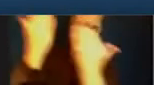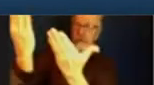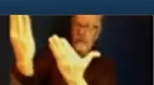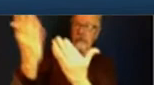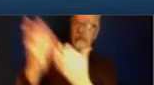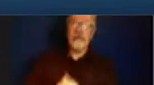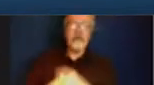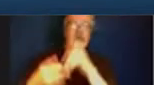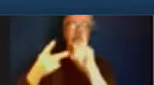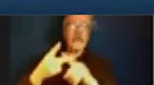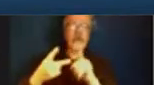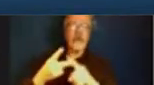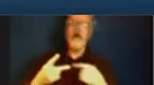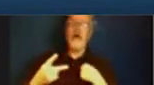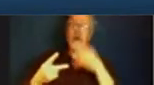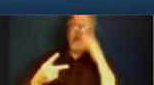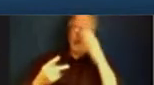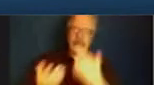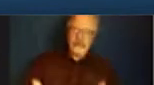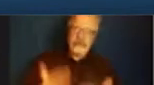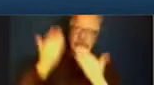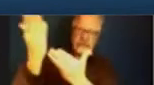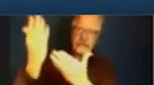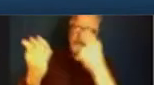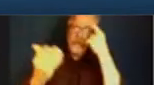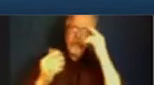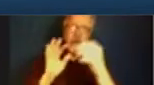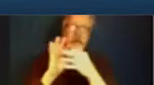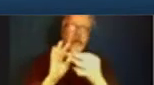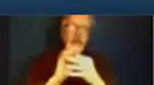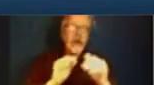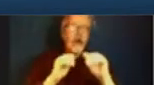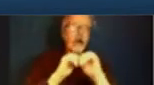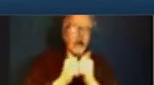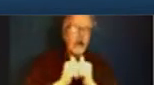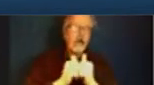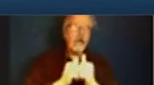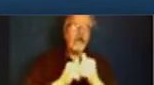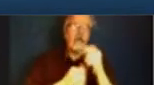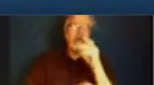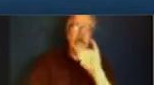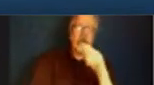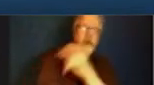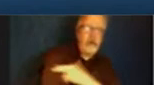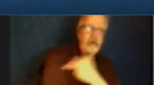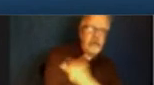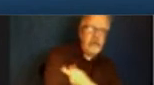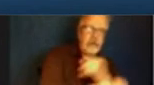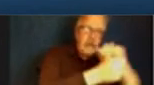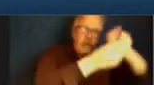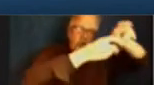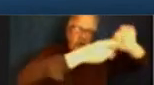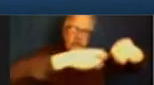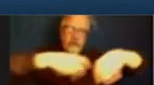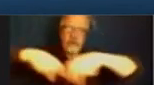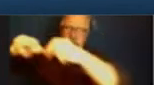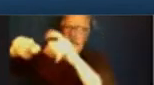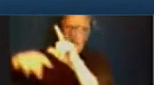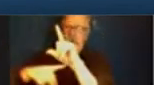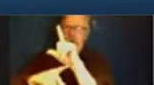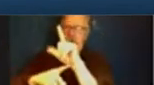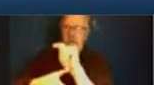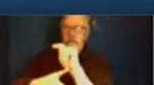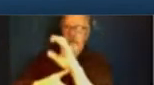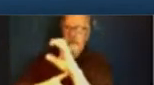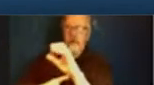coordination to coordinate the transfer of people out of the hospitals to our long-term care facilities. Third, we're looking